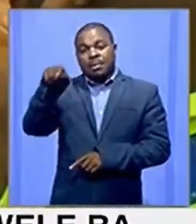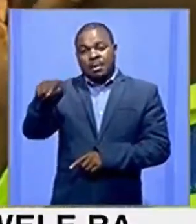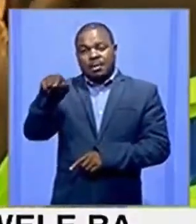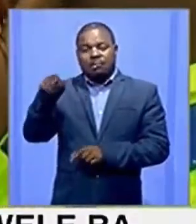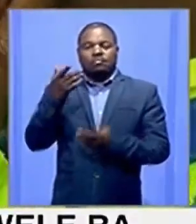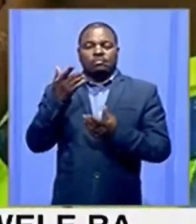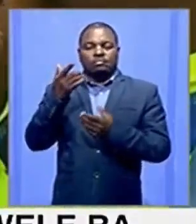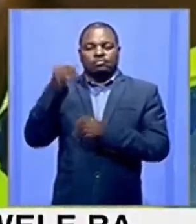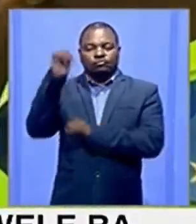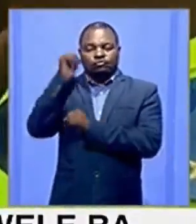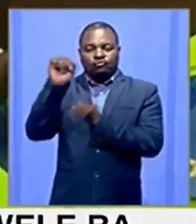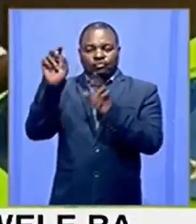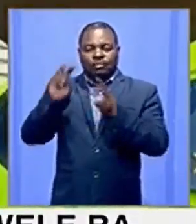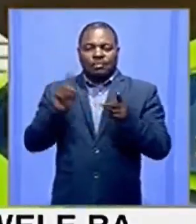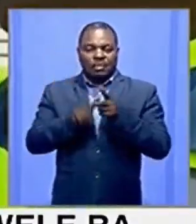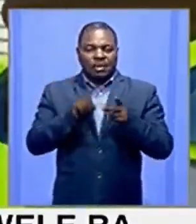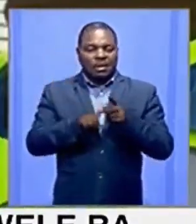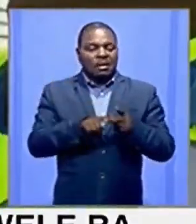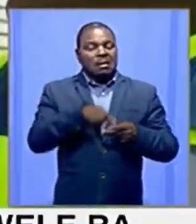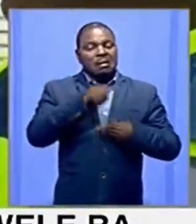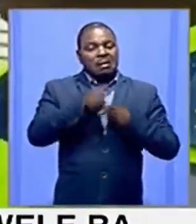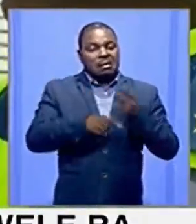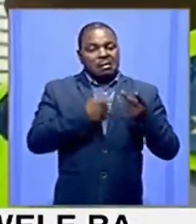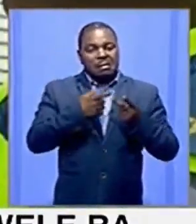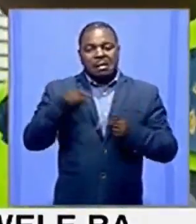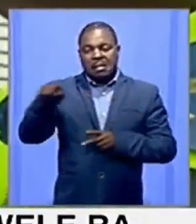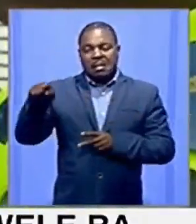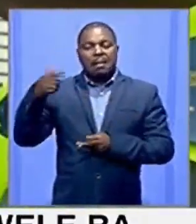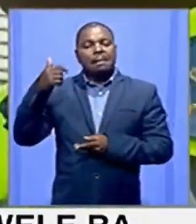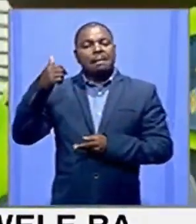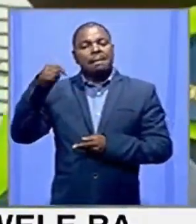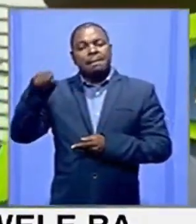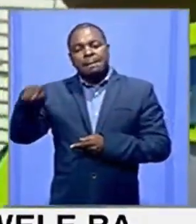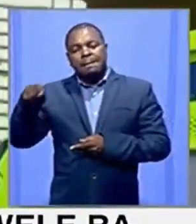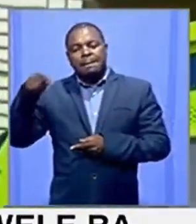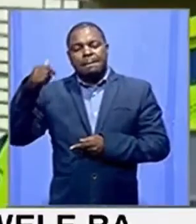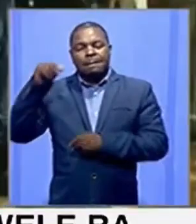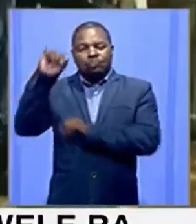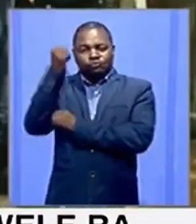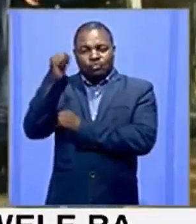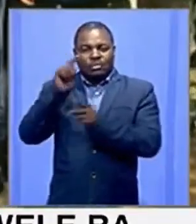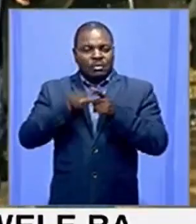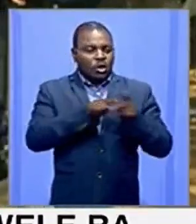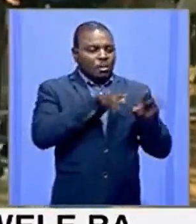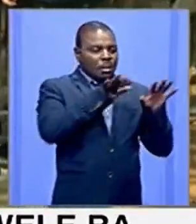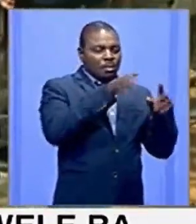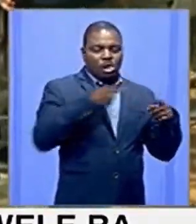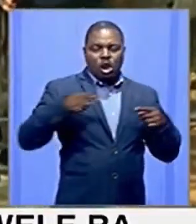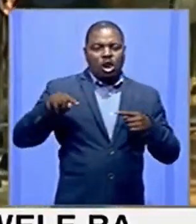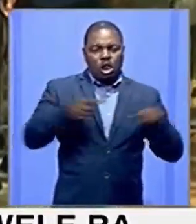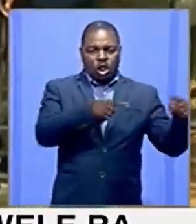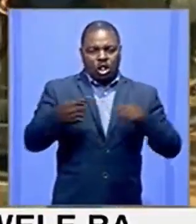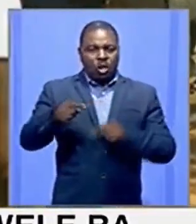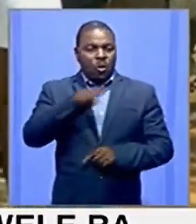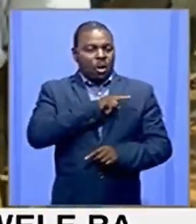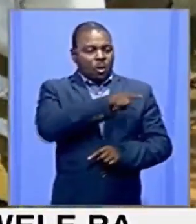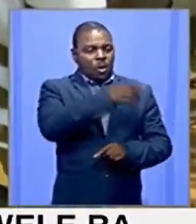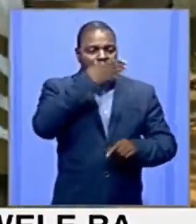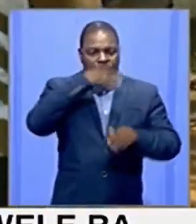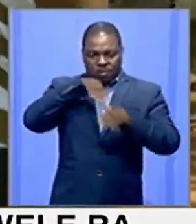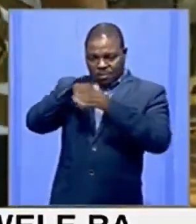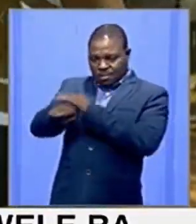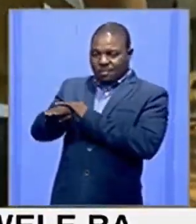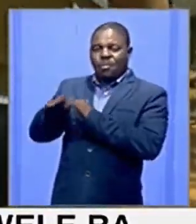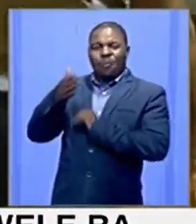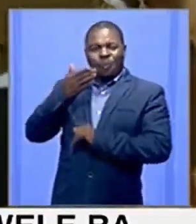tšeo go ile gwa ba le dithulano magareng ga balaodi ba setiši sa Medupi le Baipelaetši, se ka ge e be ba nyaka go tsena ka meagong